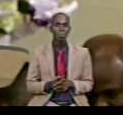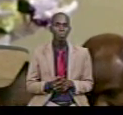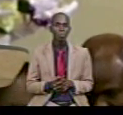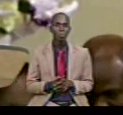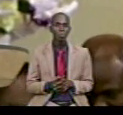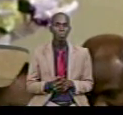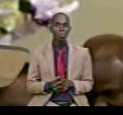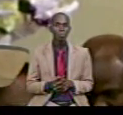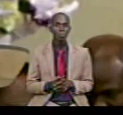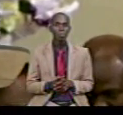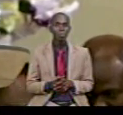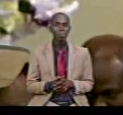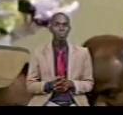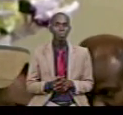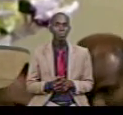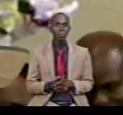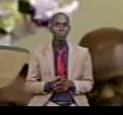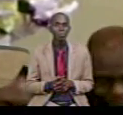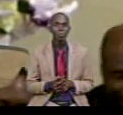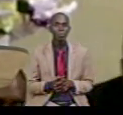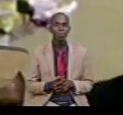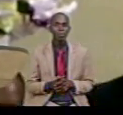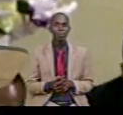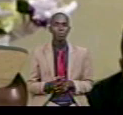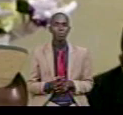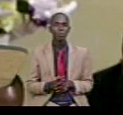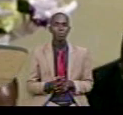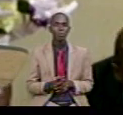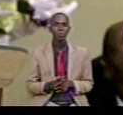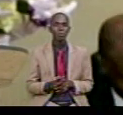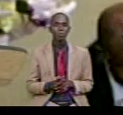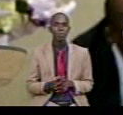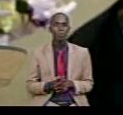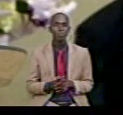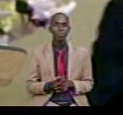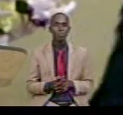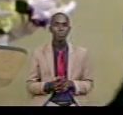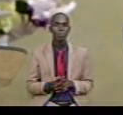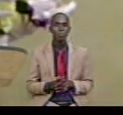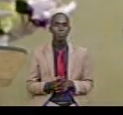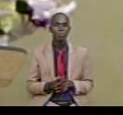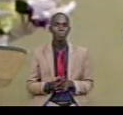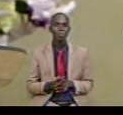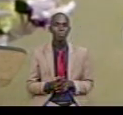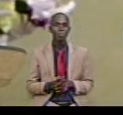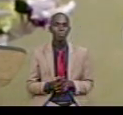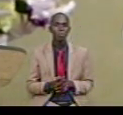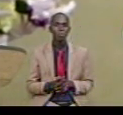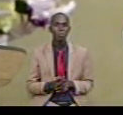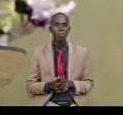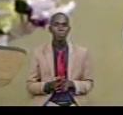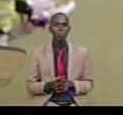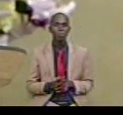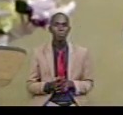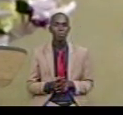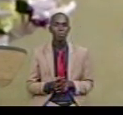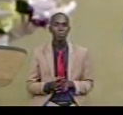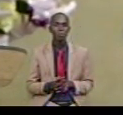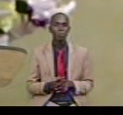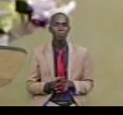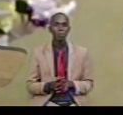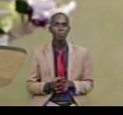with the teachings we hold dear and inspire others to seek the light that guides us on